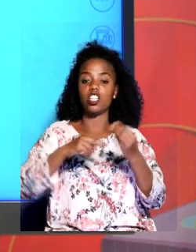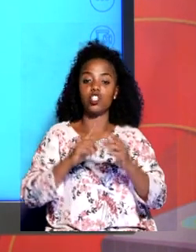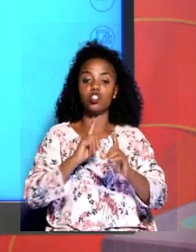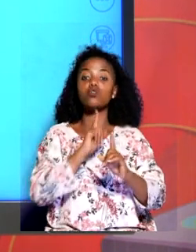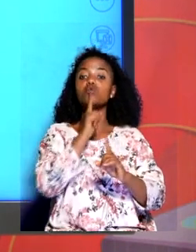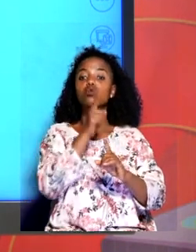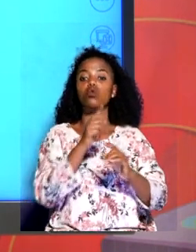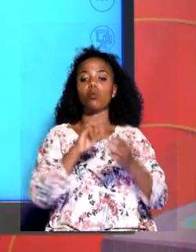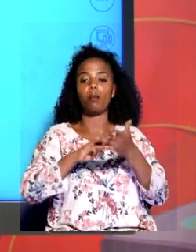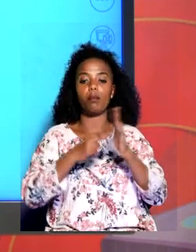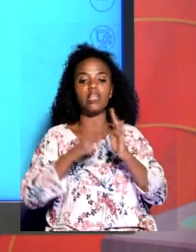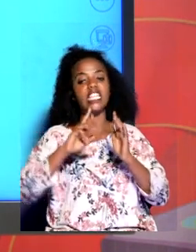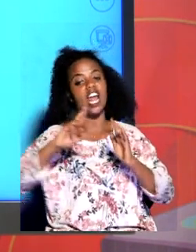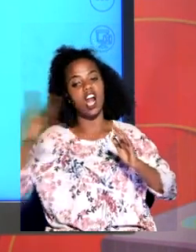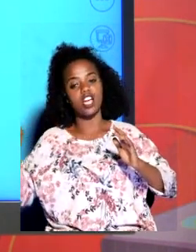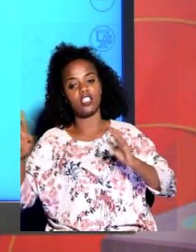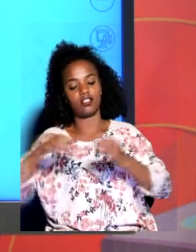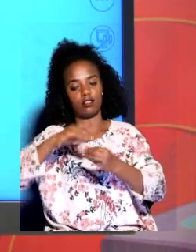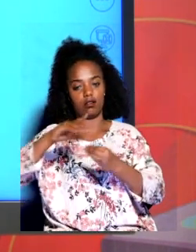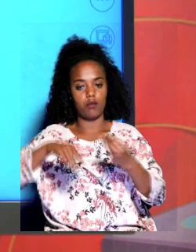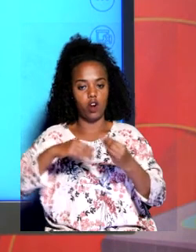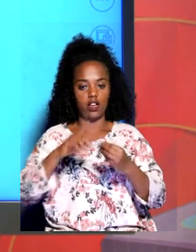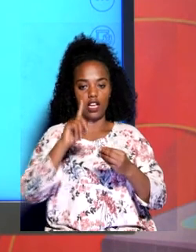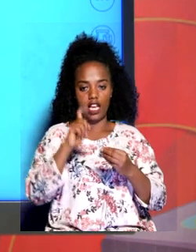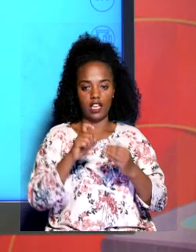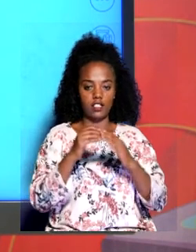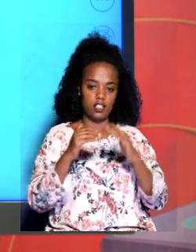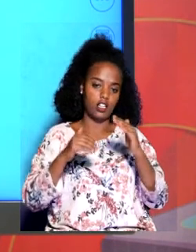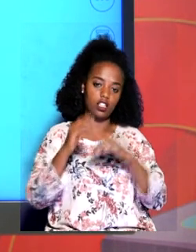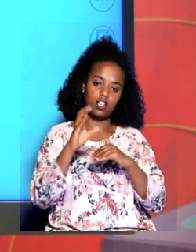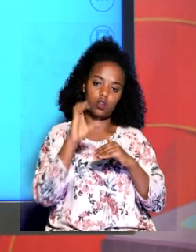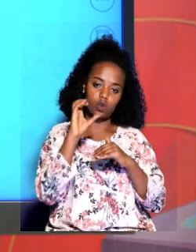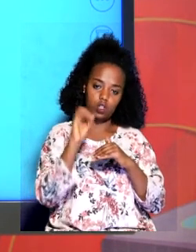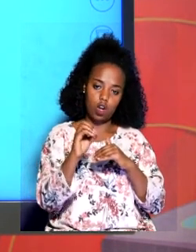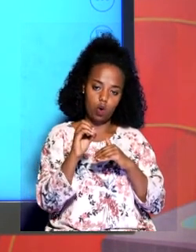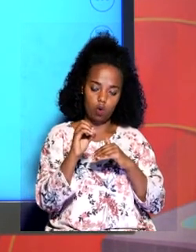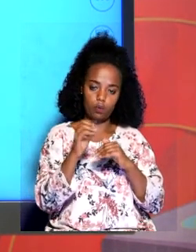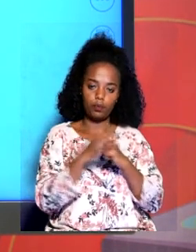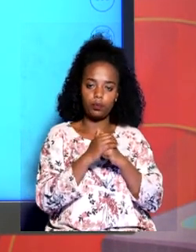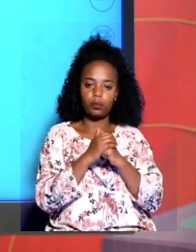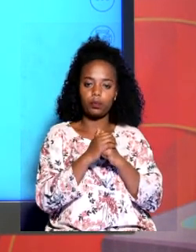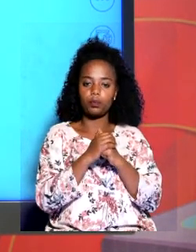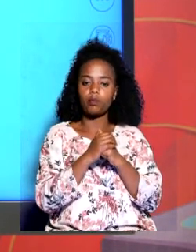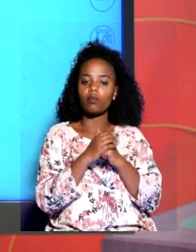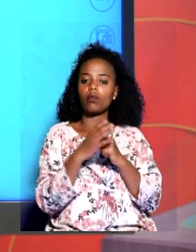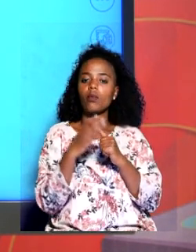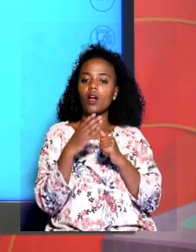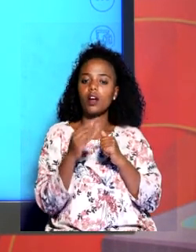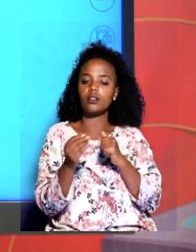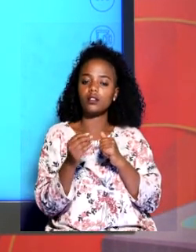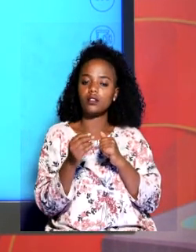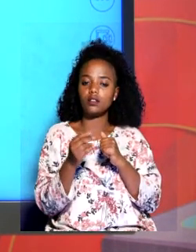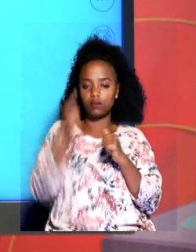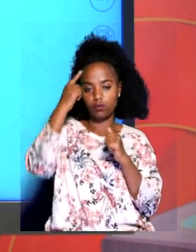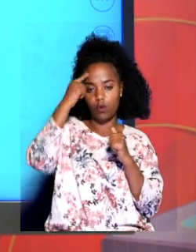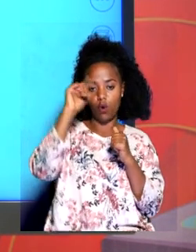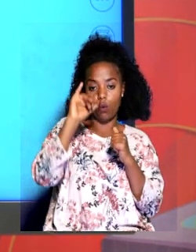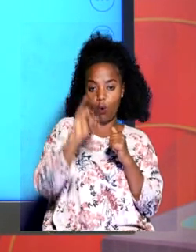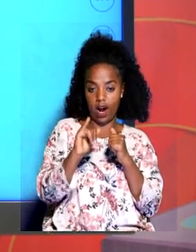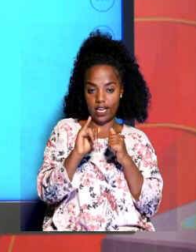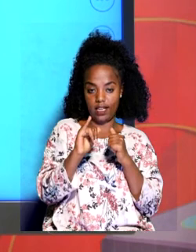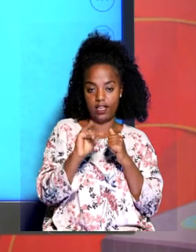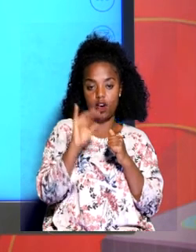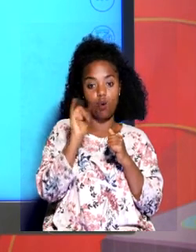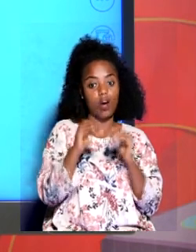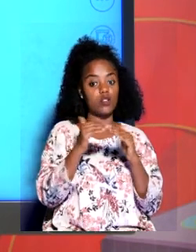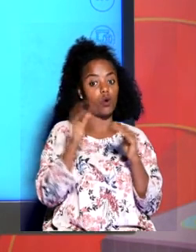right part. Therefore, x greater than 0 will be the other part. And for y is equal